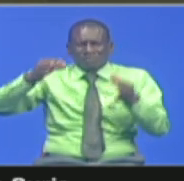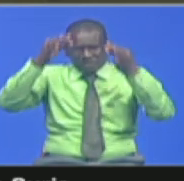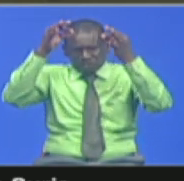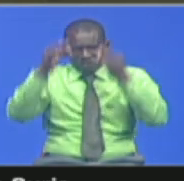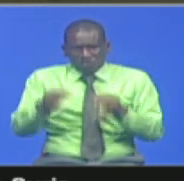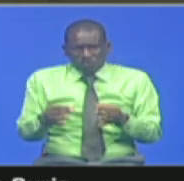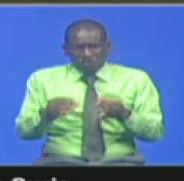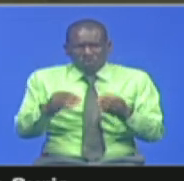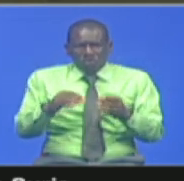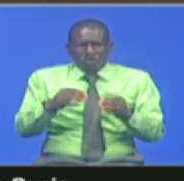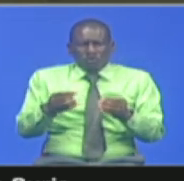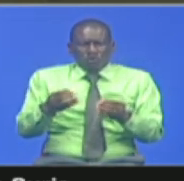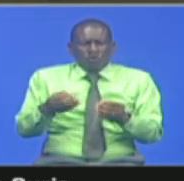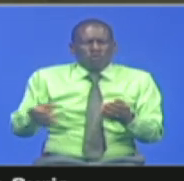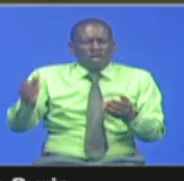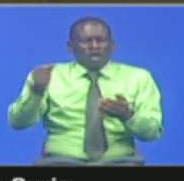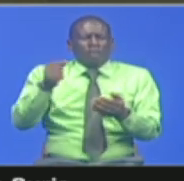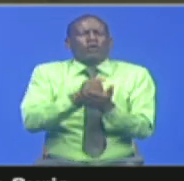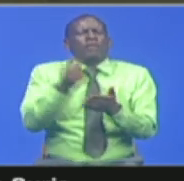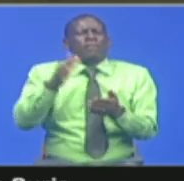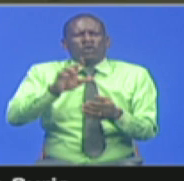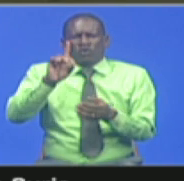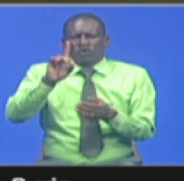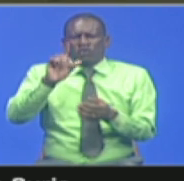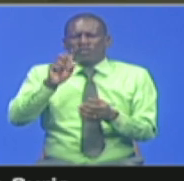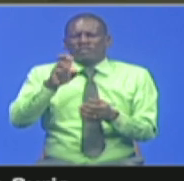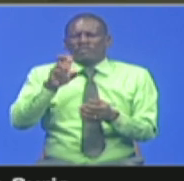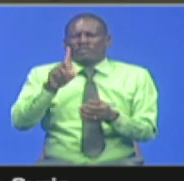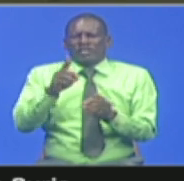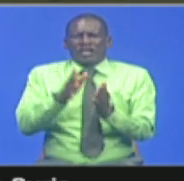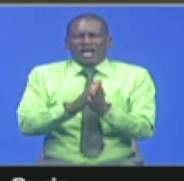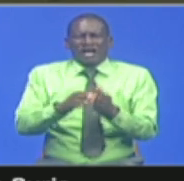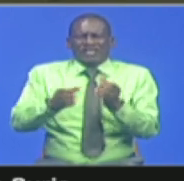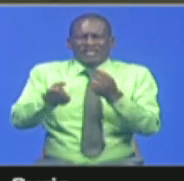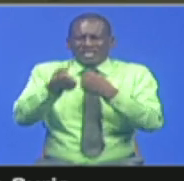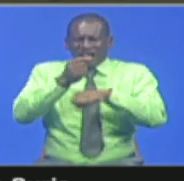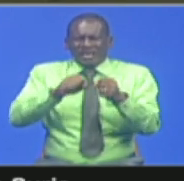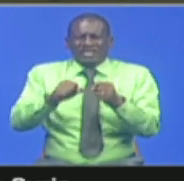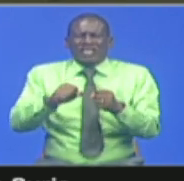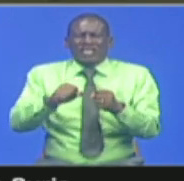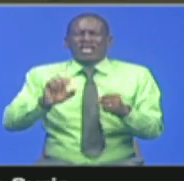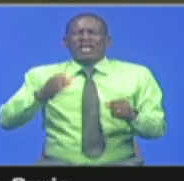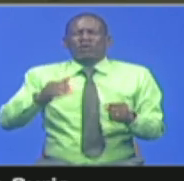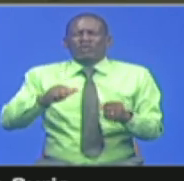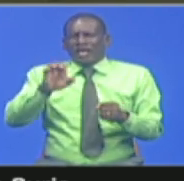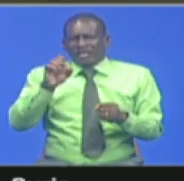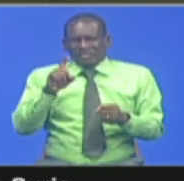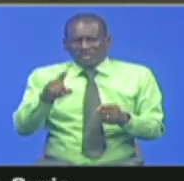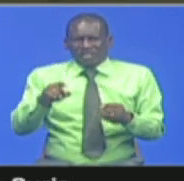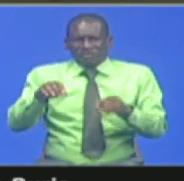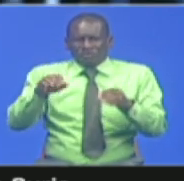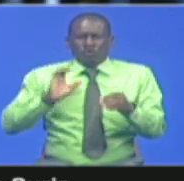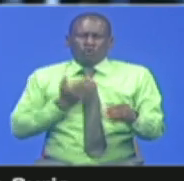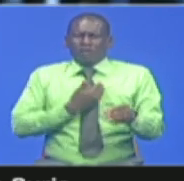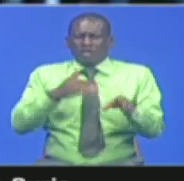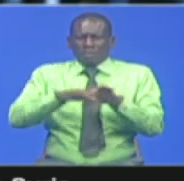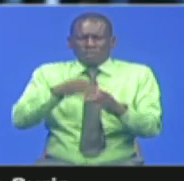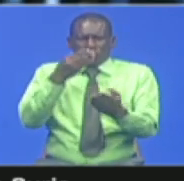on the reinstatement of David Mwangoma as the acting county executive committee member for finance and economic planning.